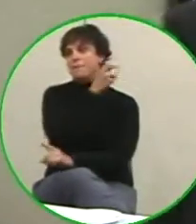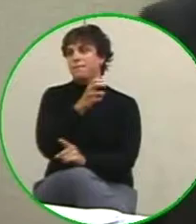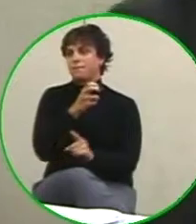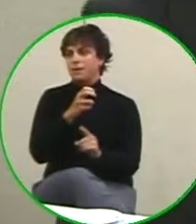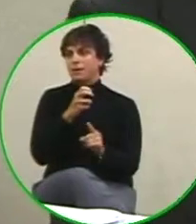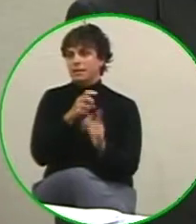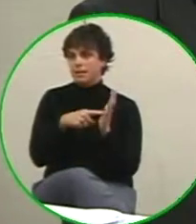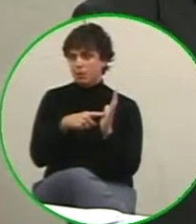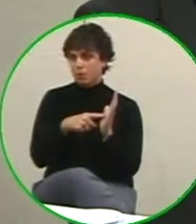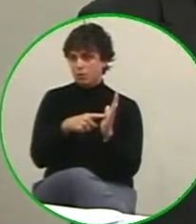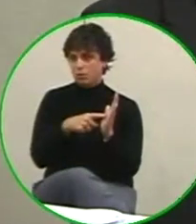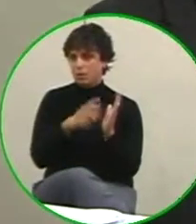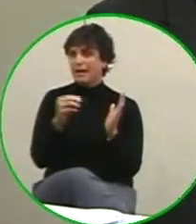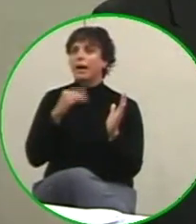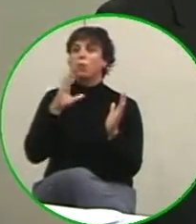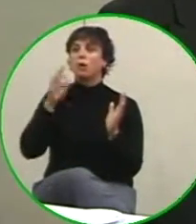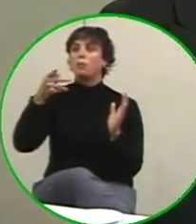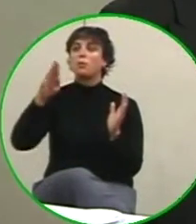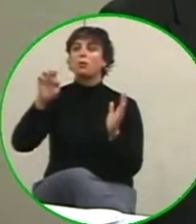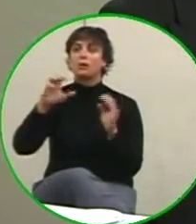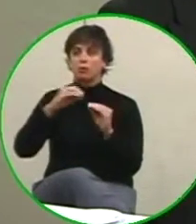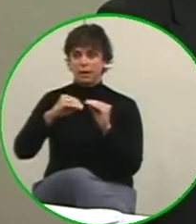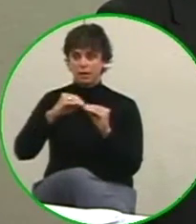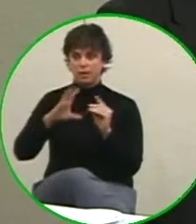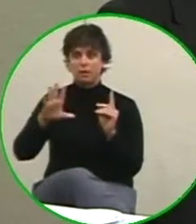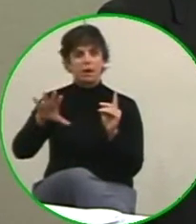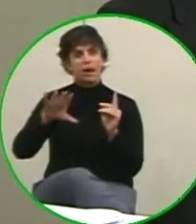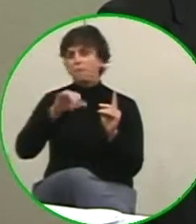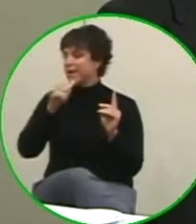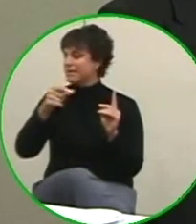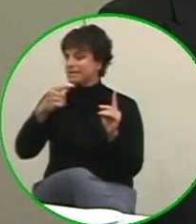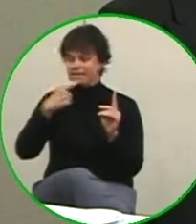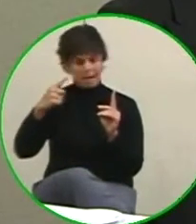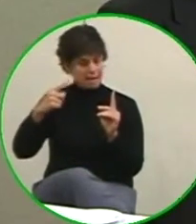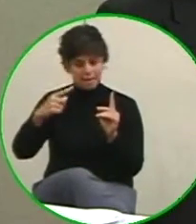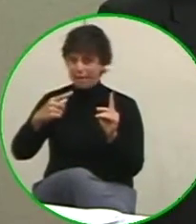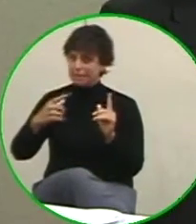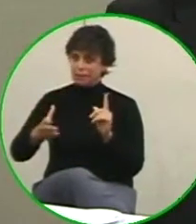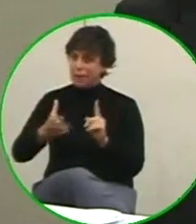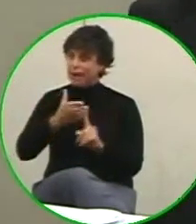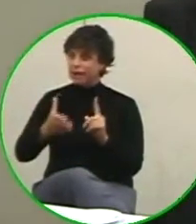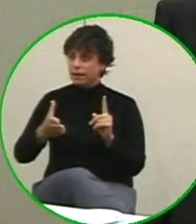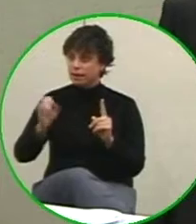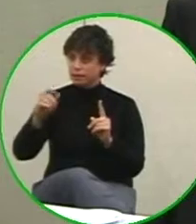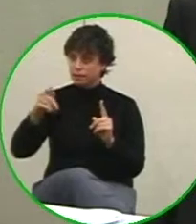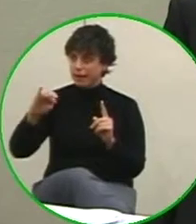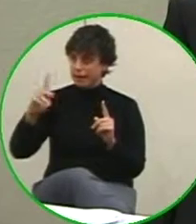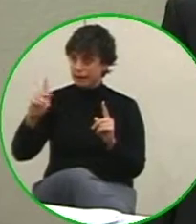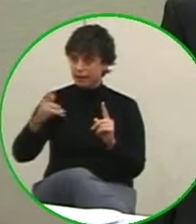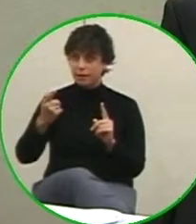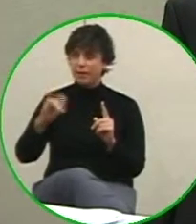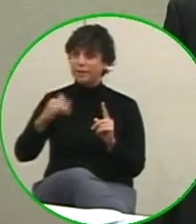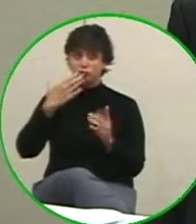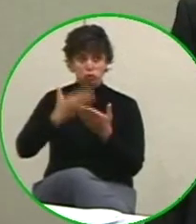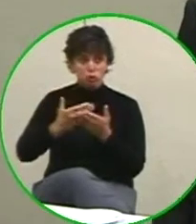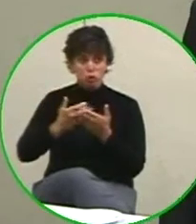pre-correct. I am not saying that spanking is a good or